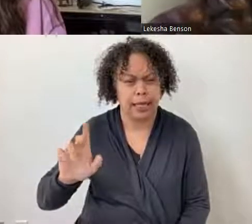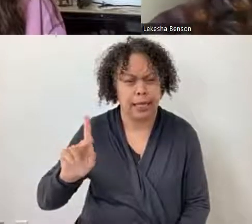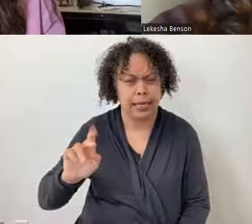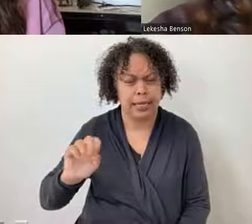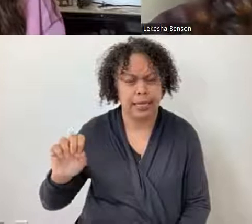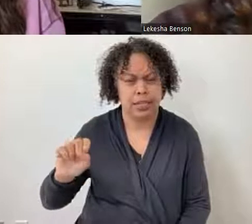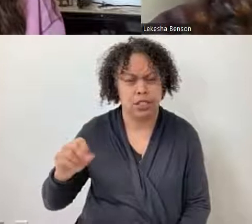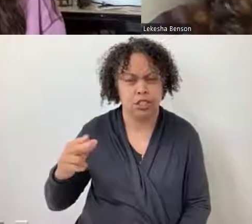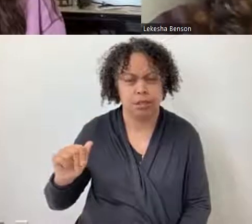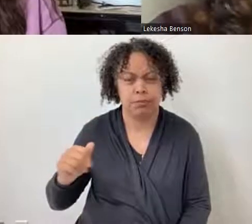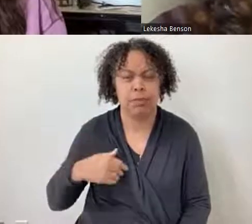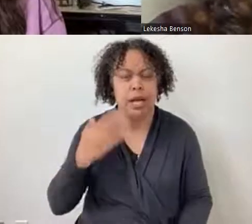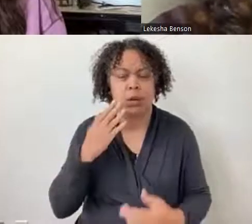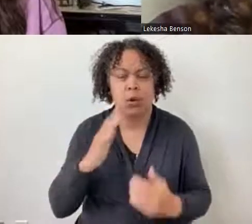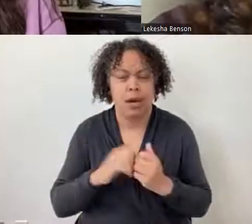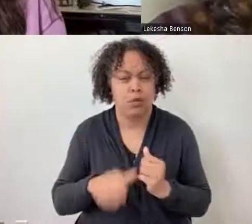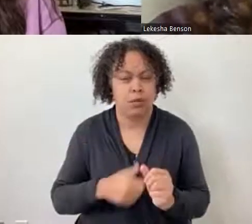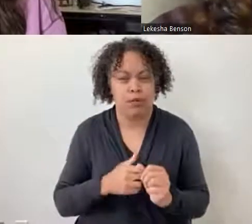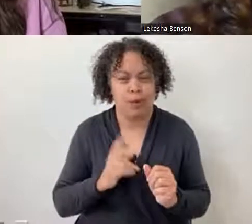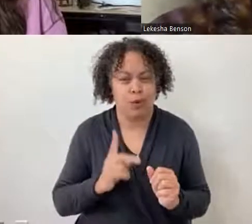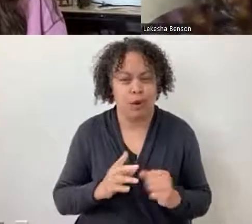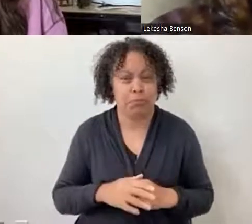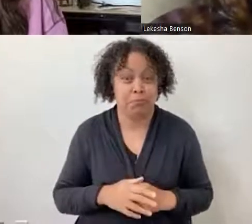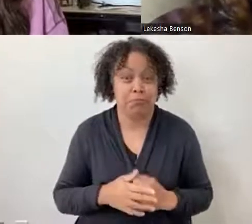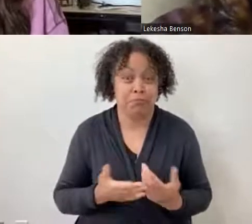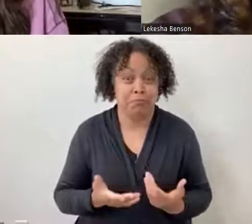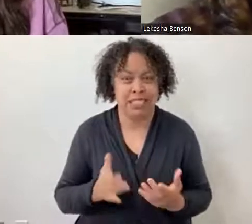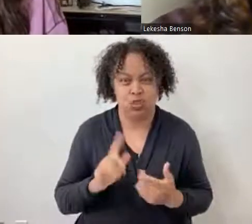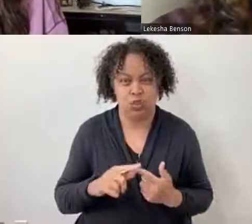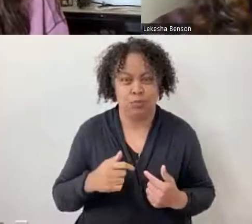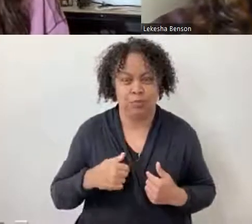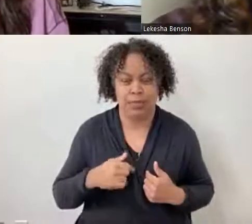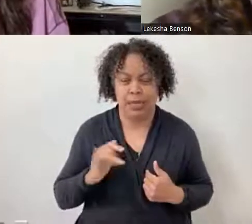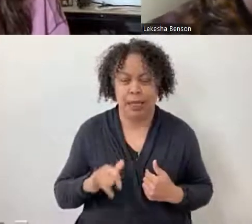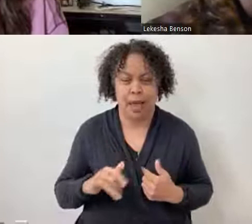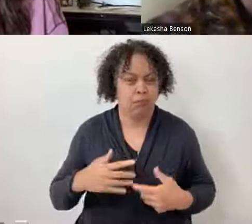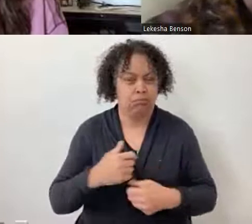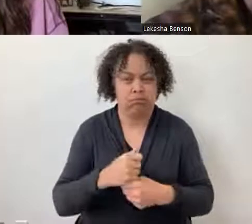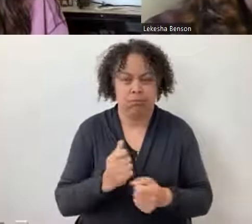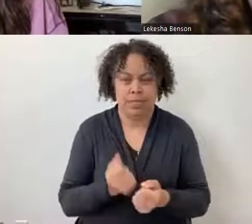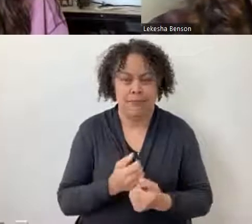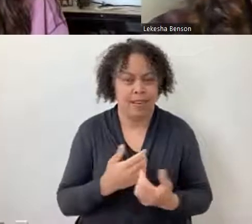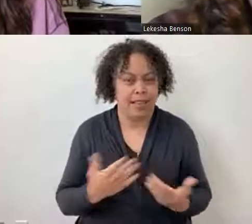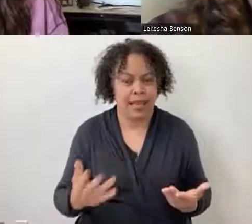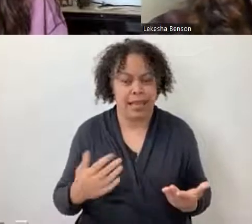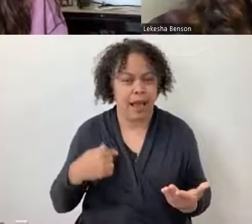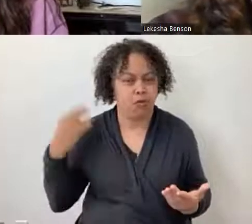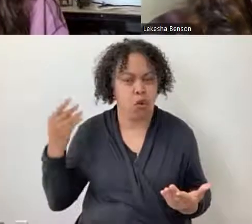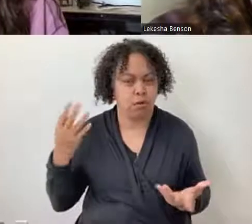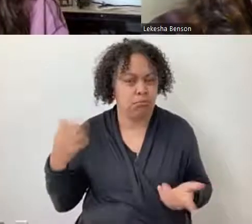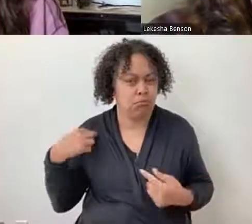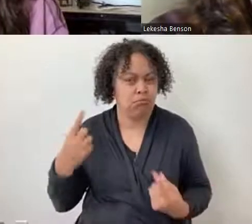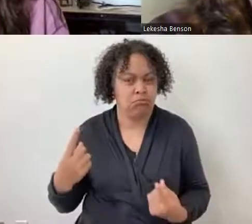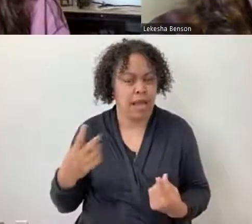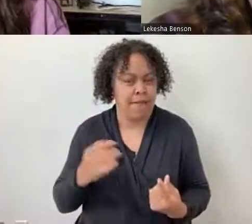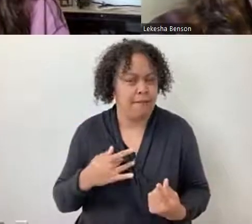I don't know how to follow up what Dr. May said, because that was, to me, summed up everything that I've ever thought and felt